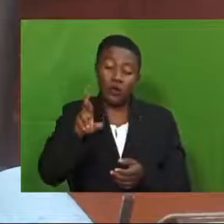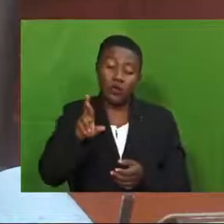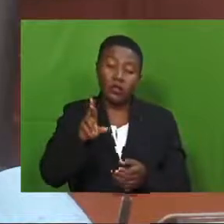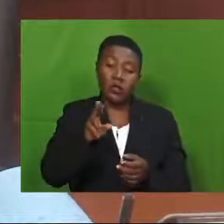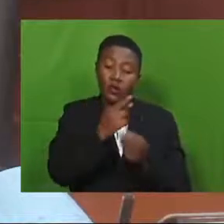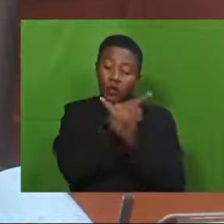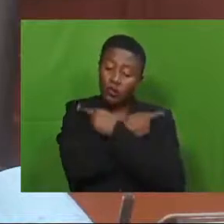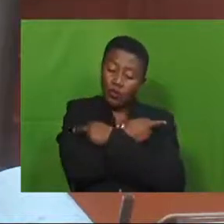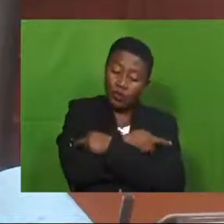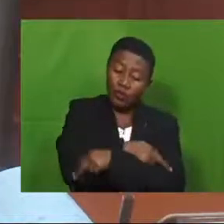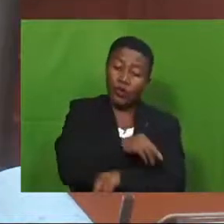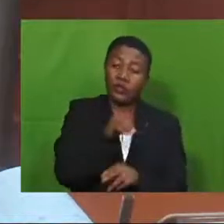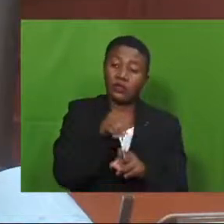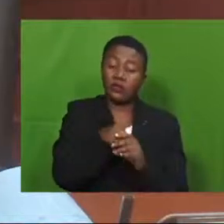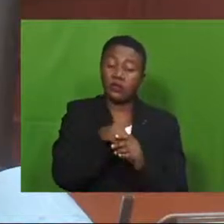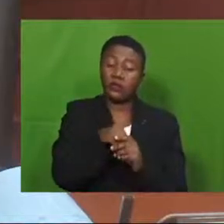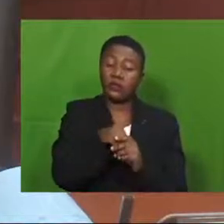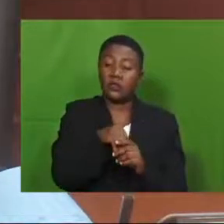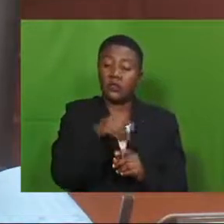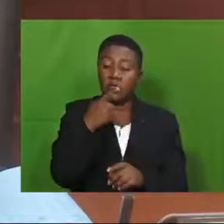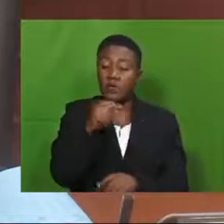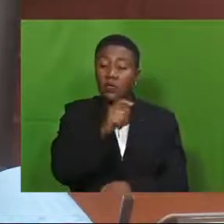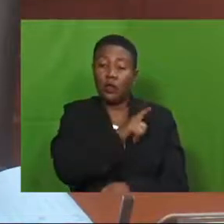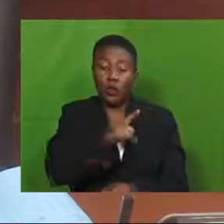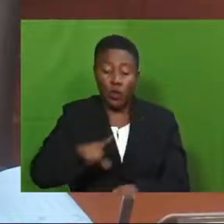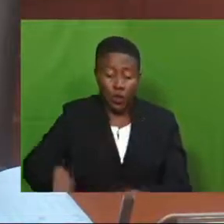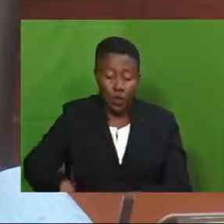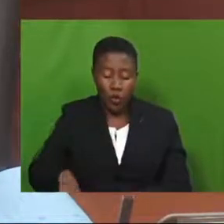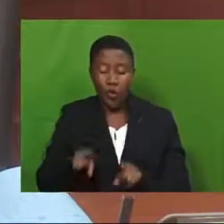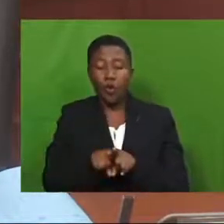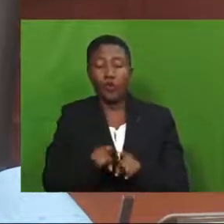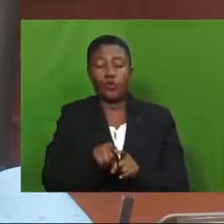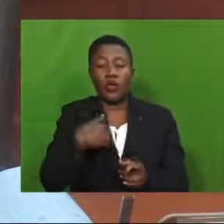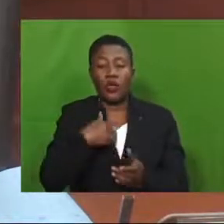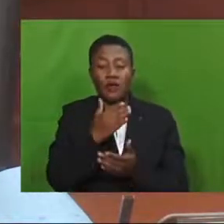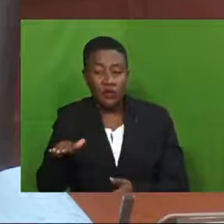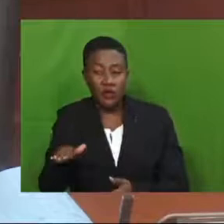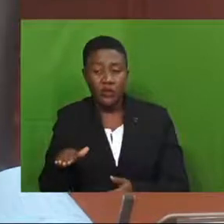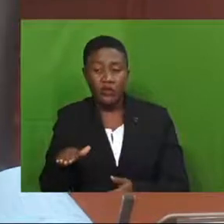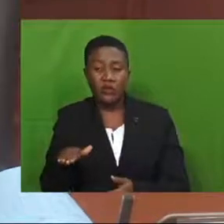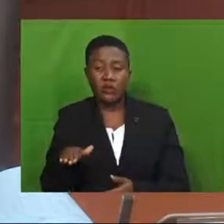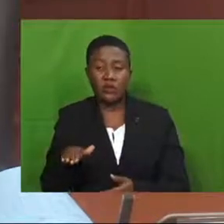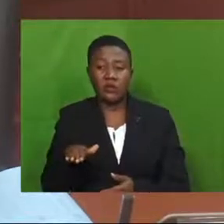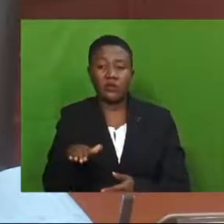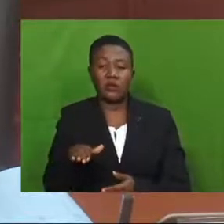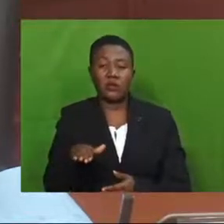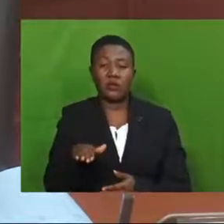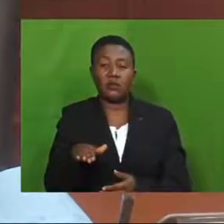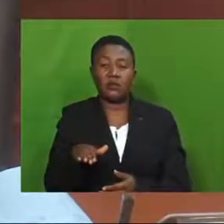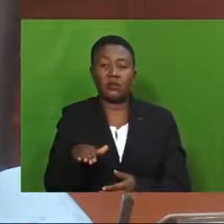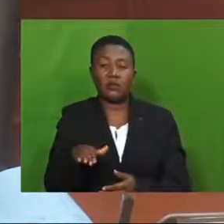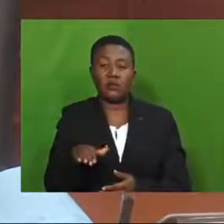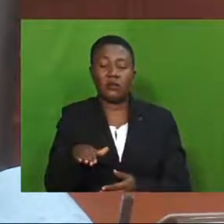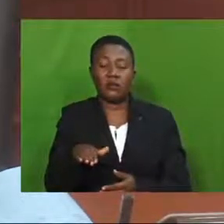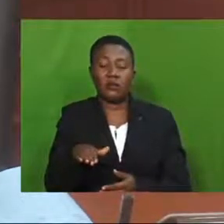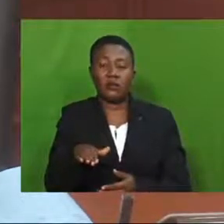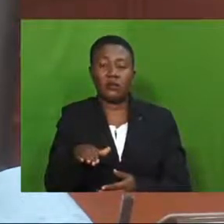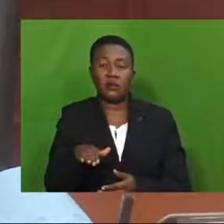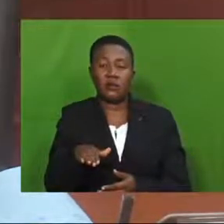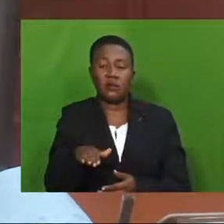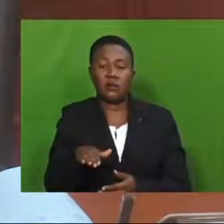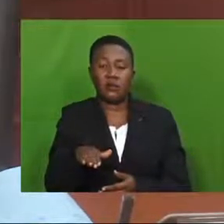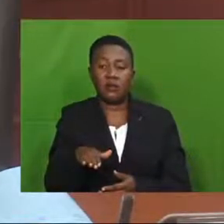Lord. He left behind some children, Lemos Legar, Jima,